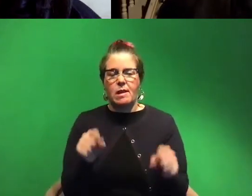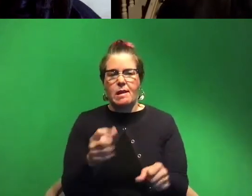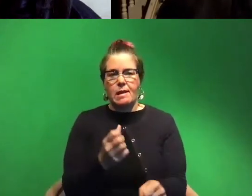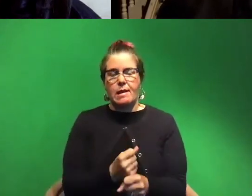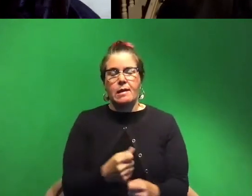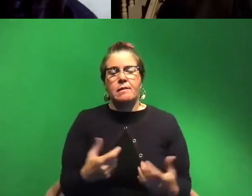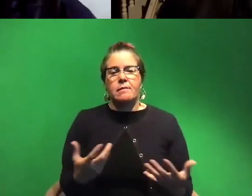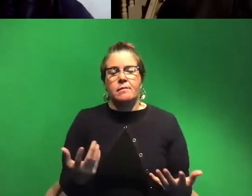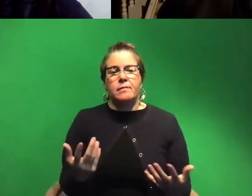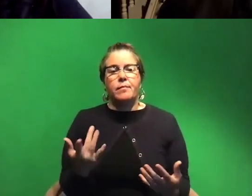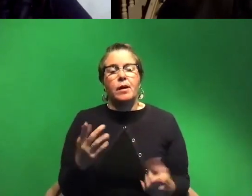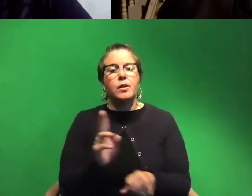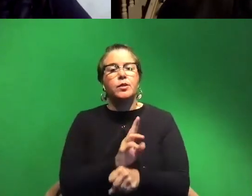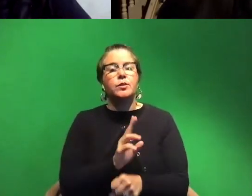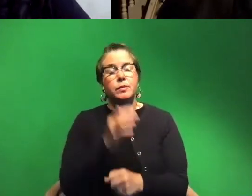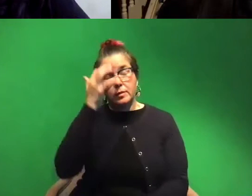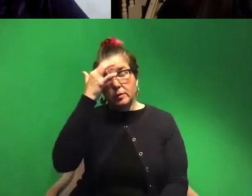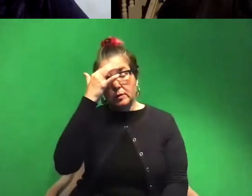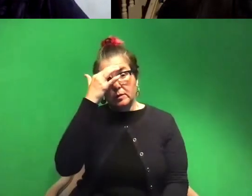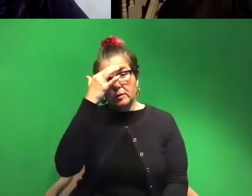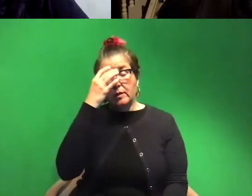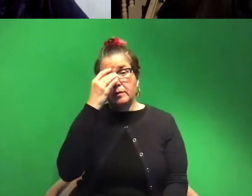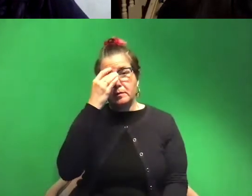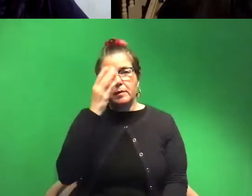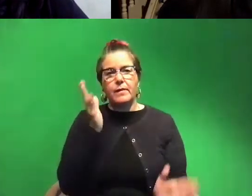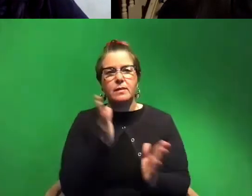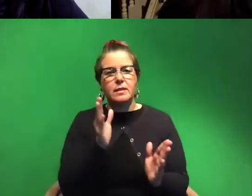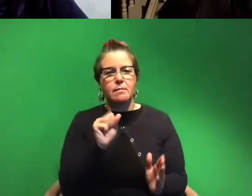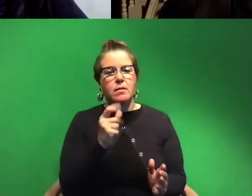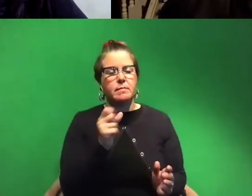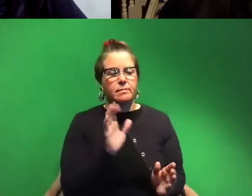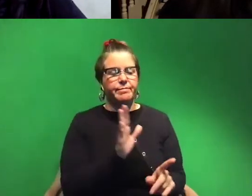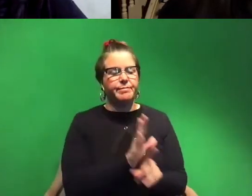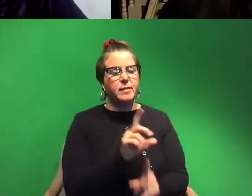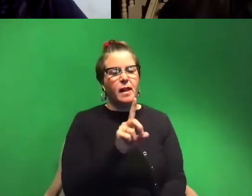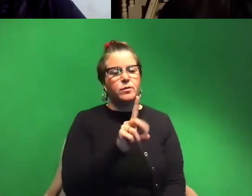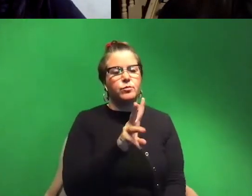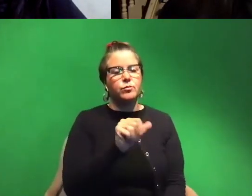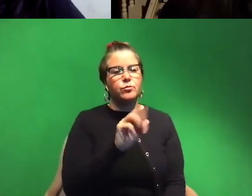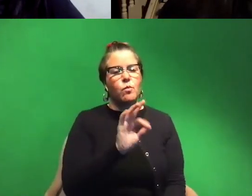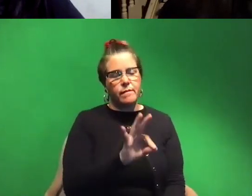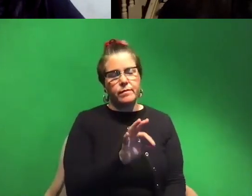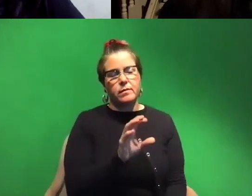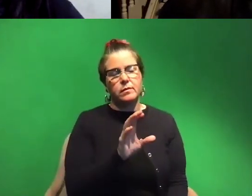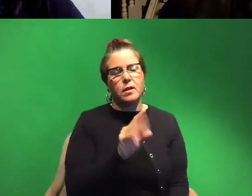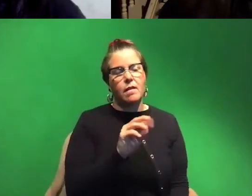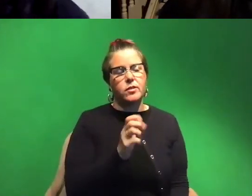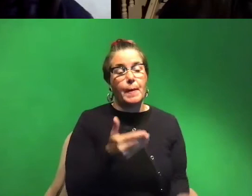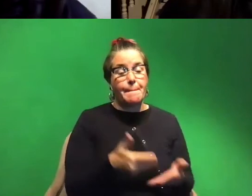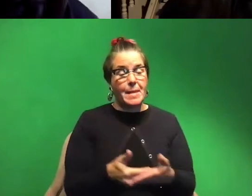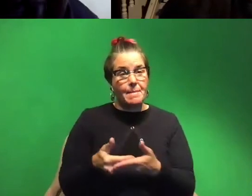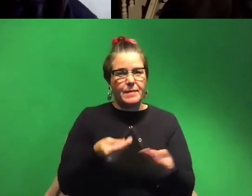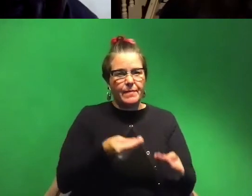we're we've got a really small species of cuttlefish, the dwarf cuttlefish. When they're babies, we feed them something